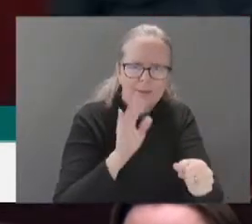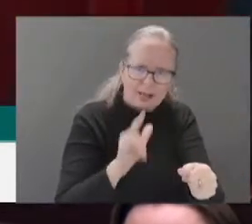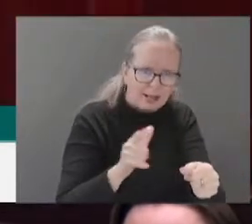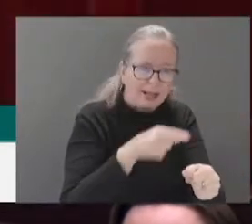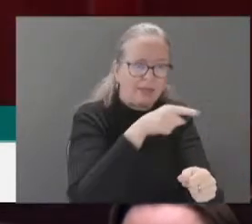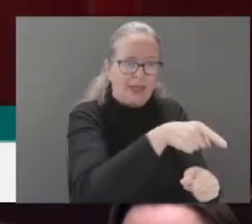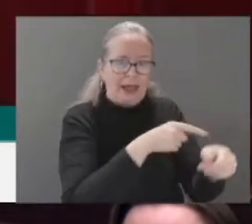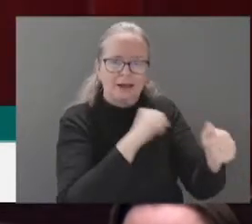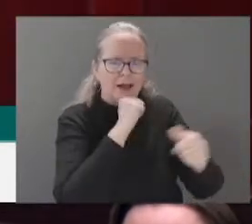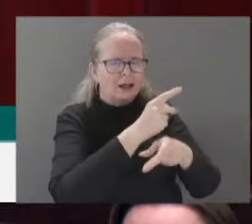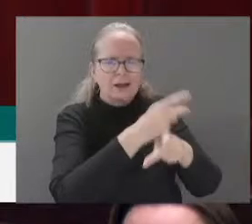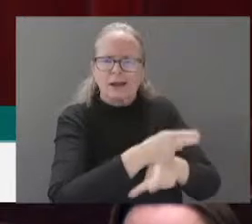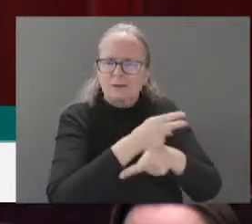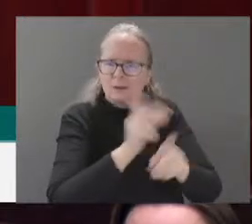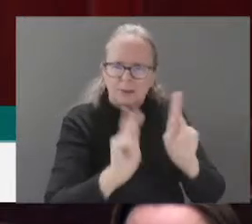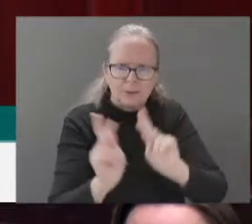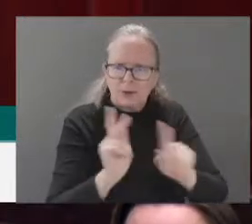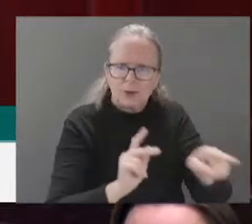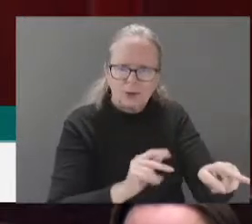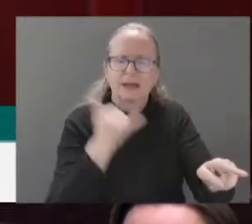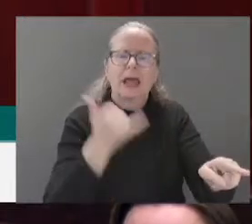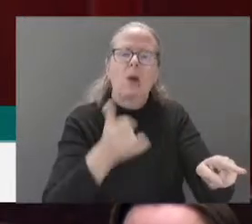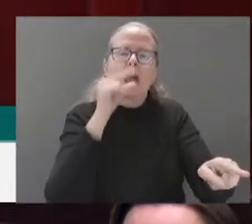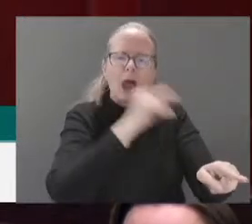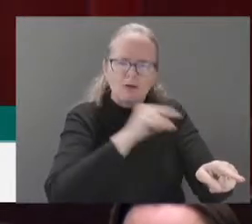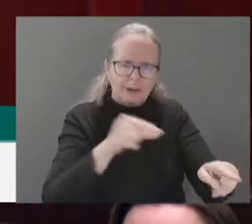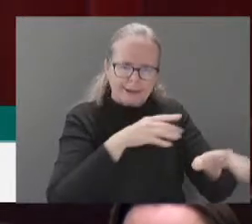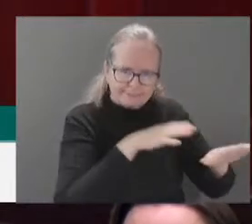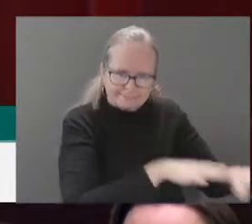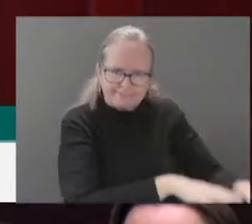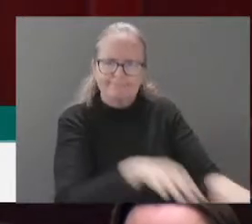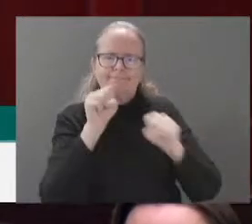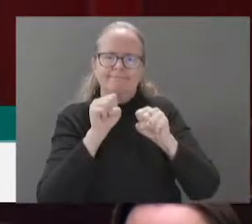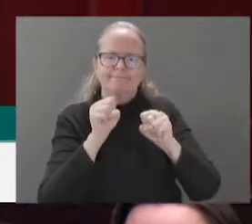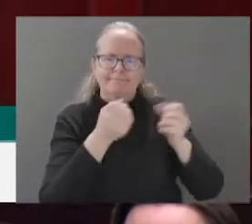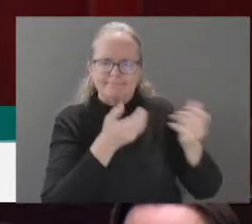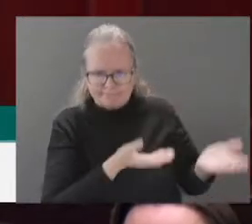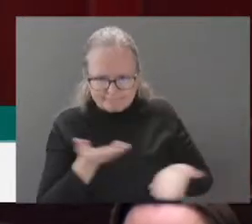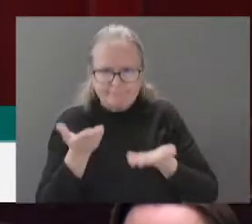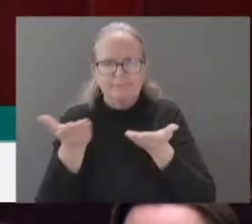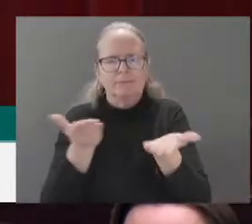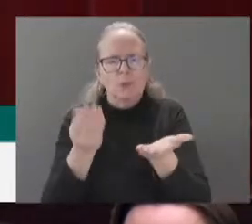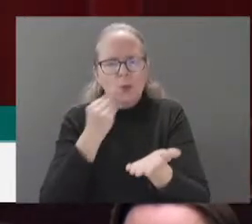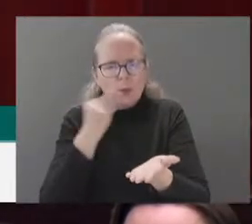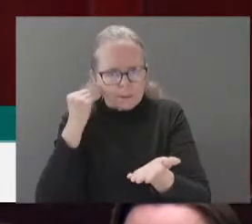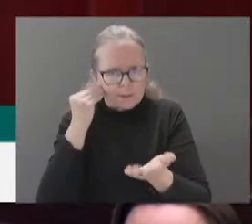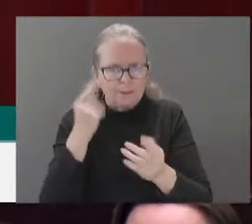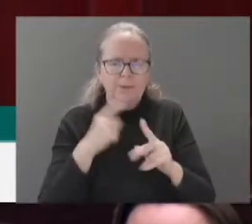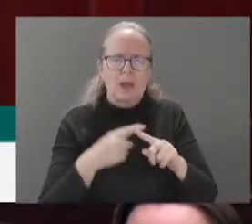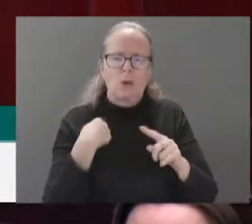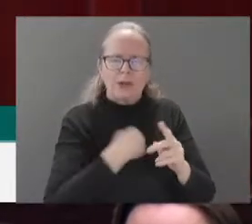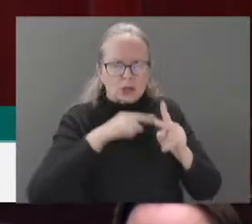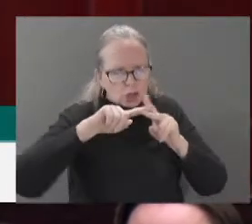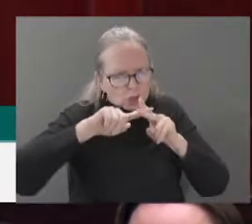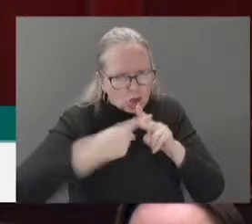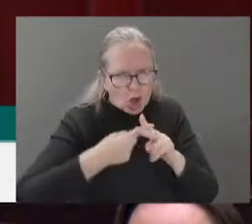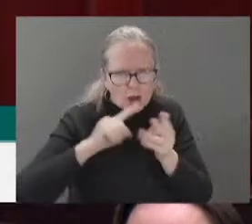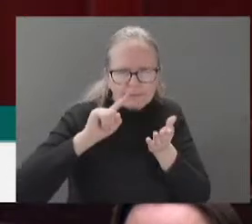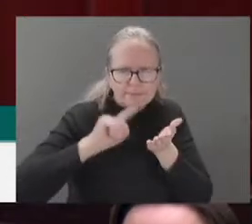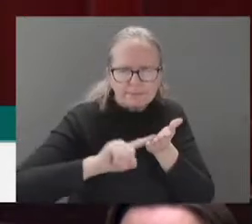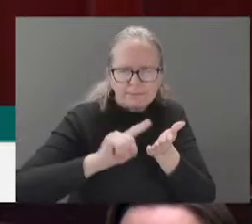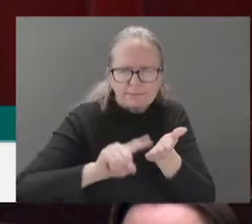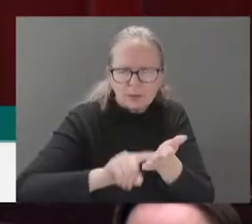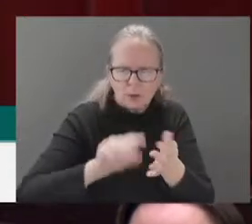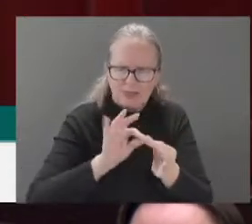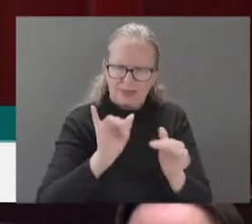today given them Services Mr Speaker and have launched four investigations into the behavior of this organization speaker to make sure organizations like